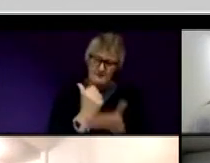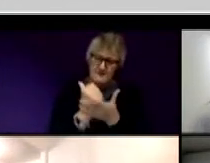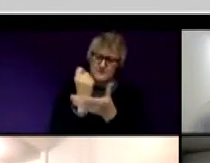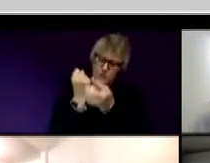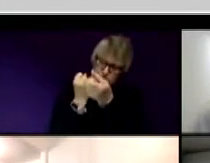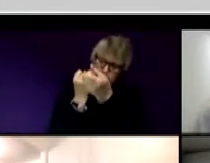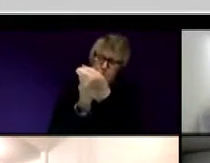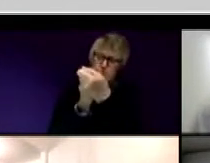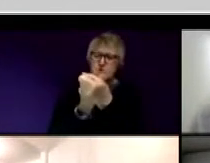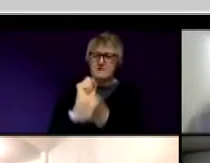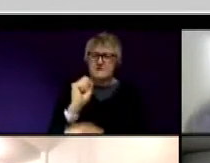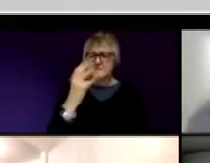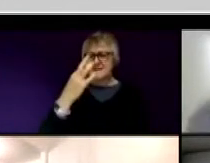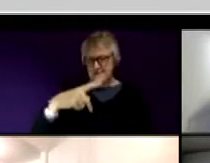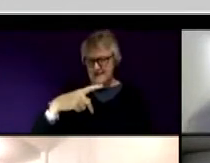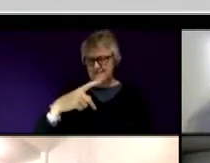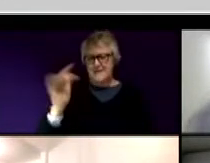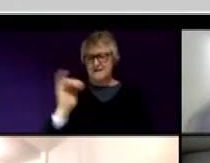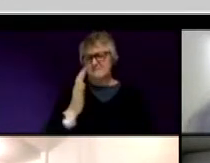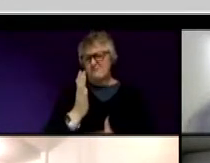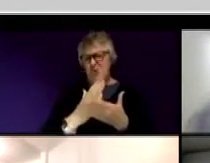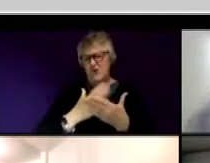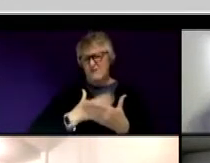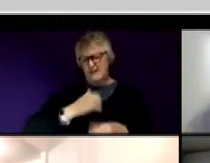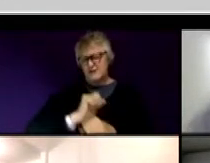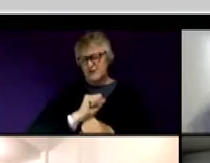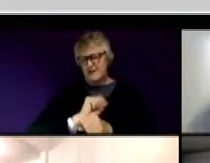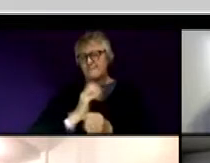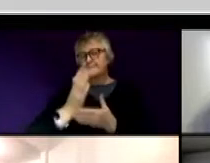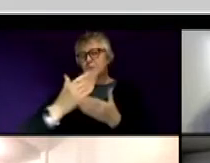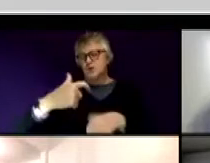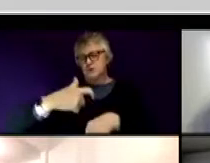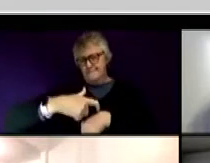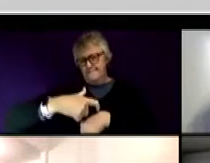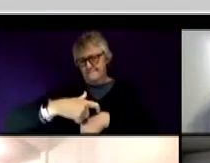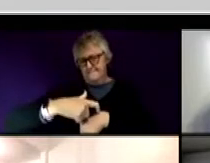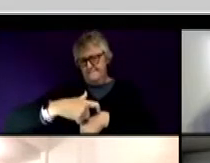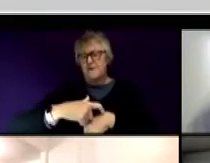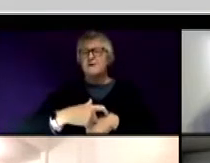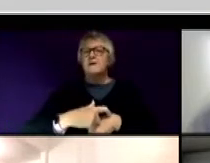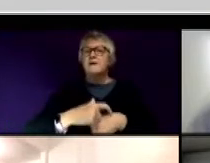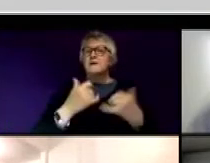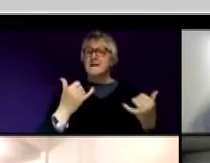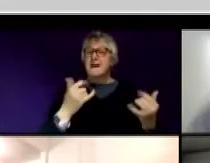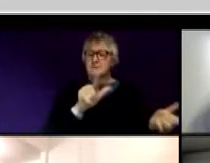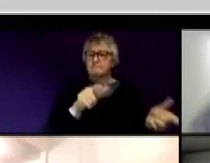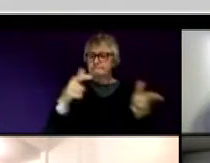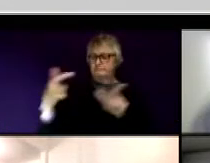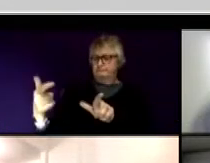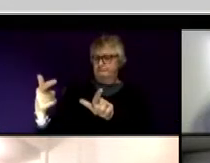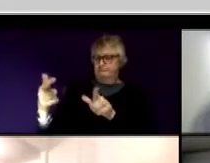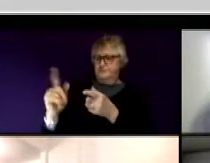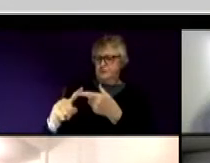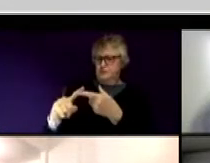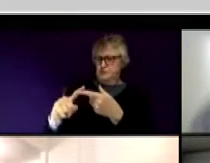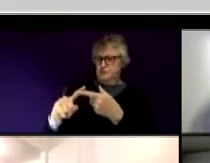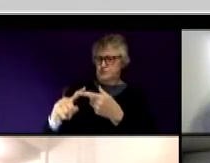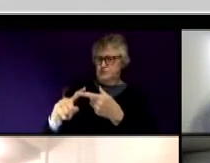as part of my job as part-time. And I will pass it to